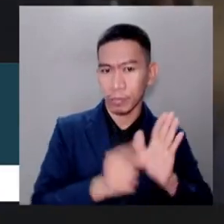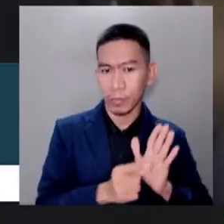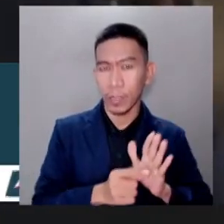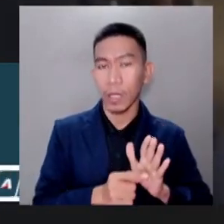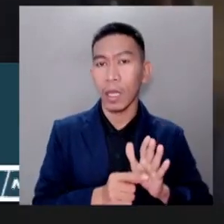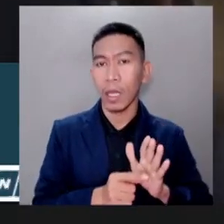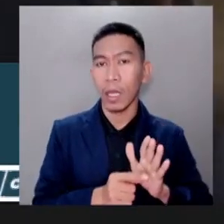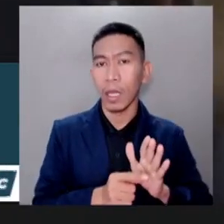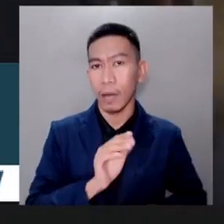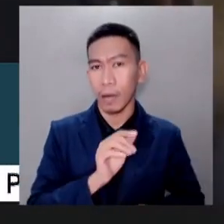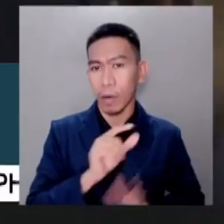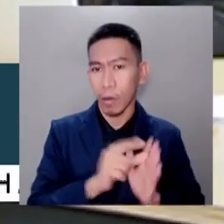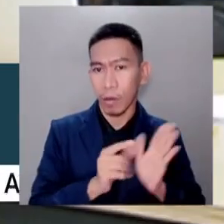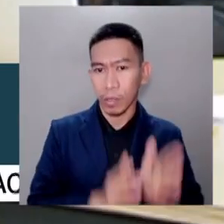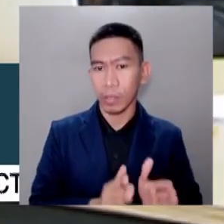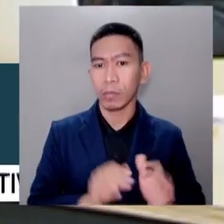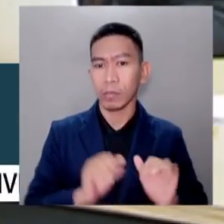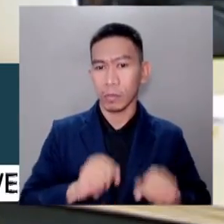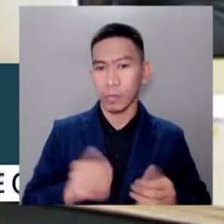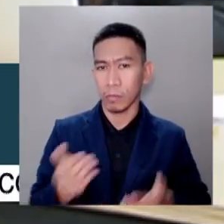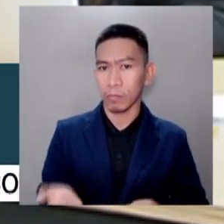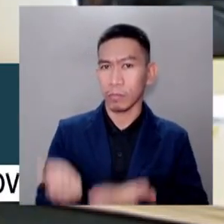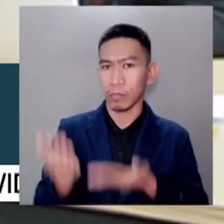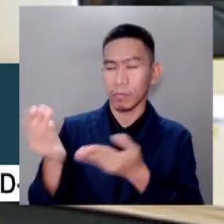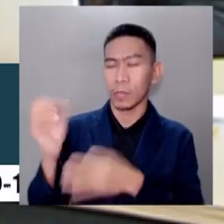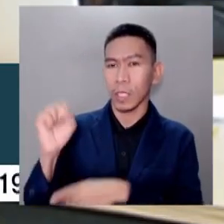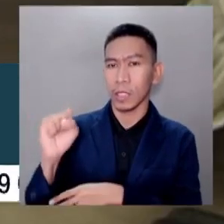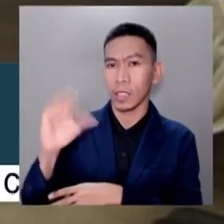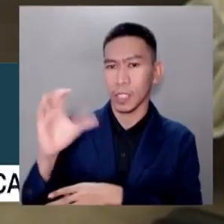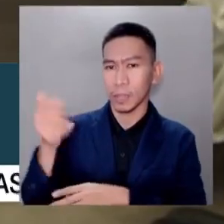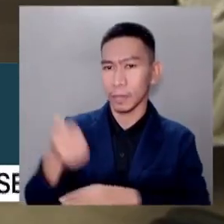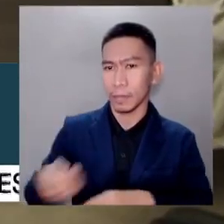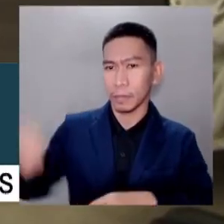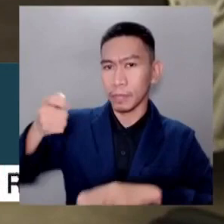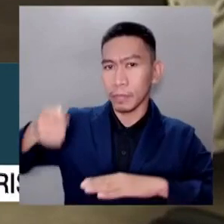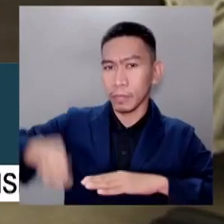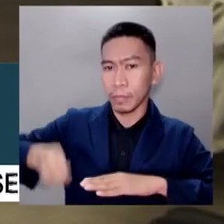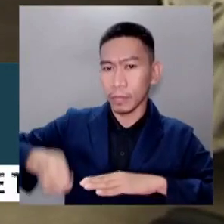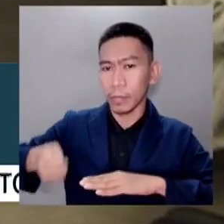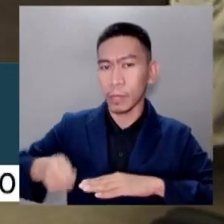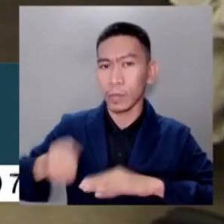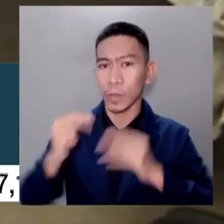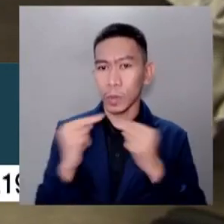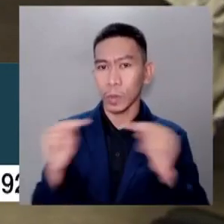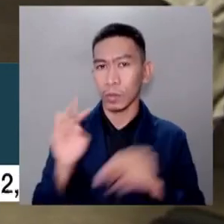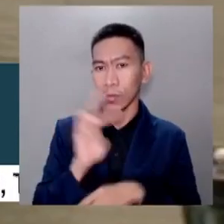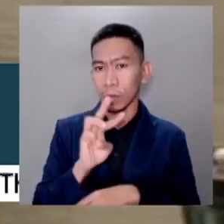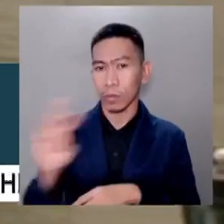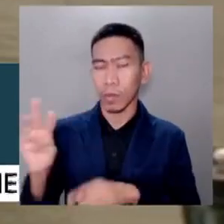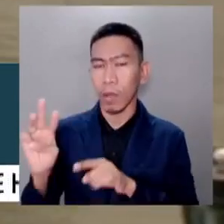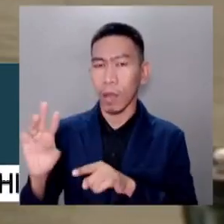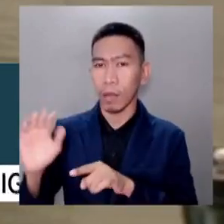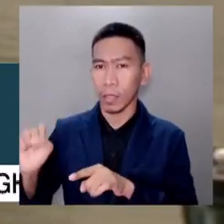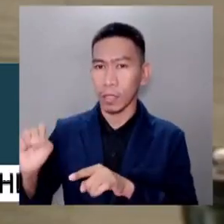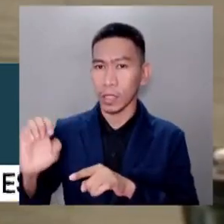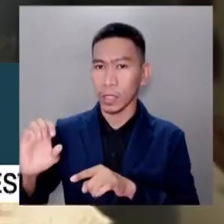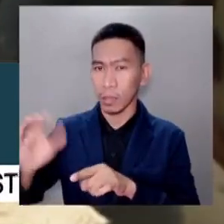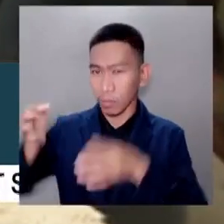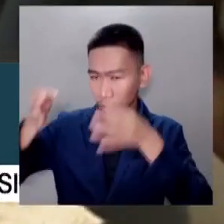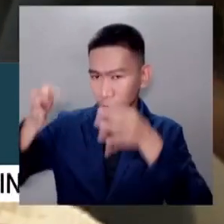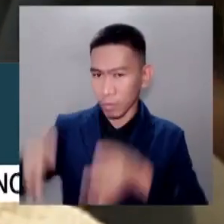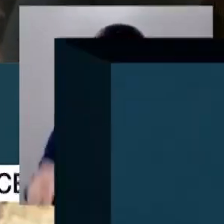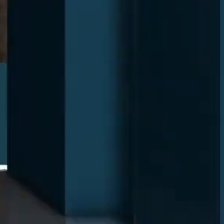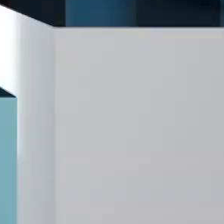can take the matter up to the Supreme Court. The news site adds the proceedings that led to the SEC order were highly irregular.